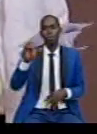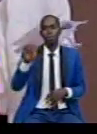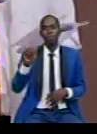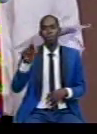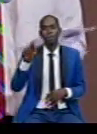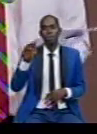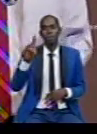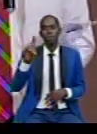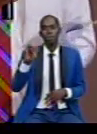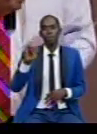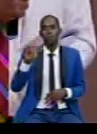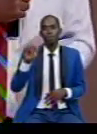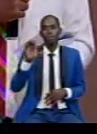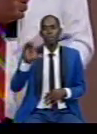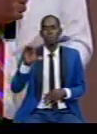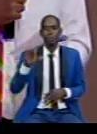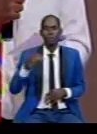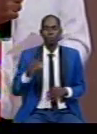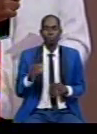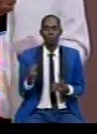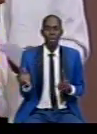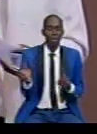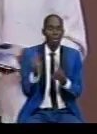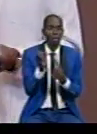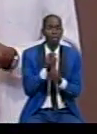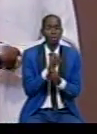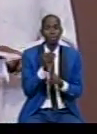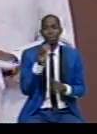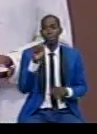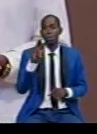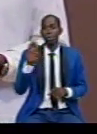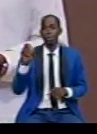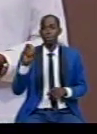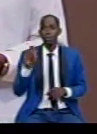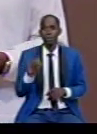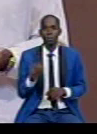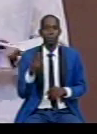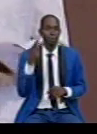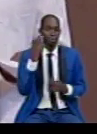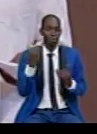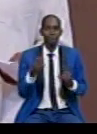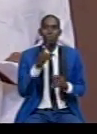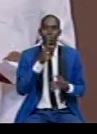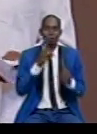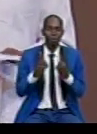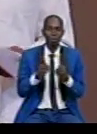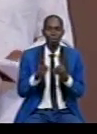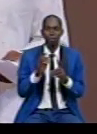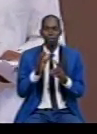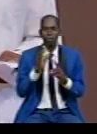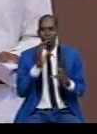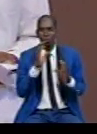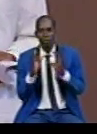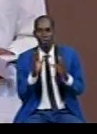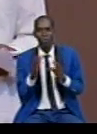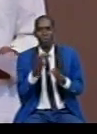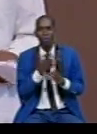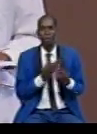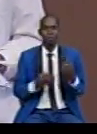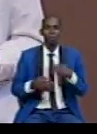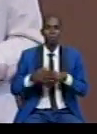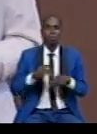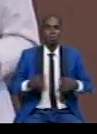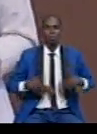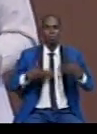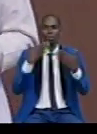away suddenly. But as you can see, he's speaking with us, he's communicating, he came back to life. Thank